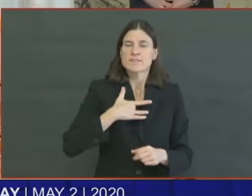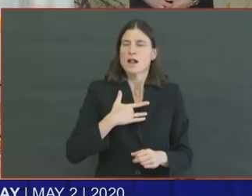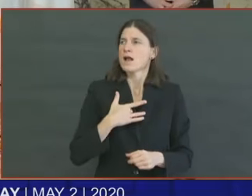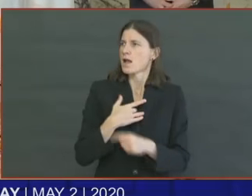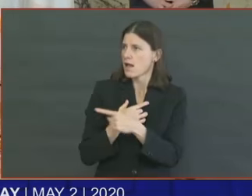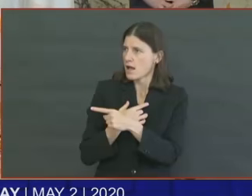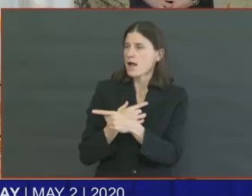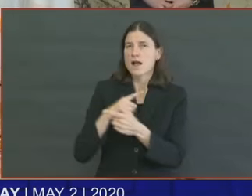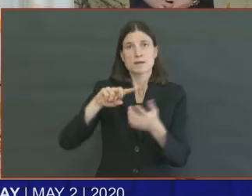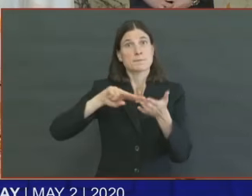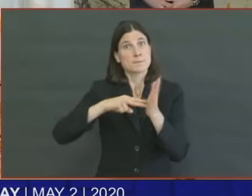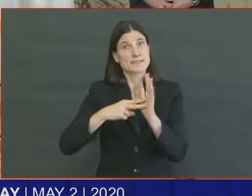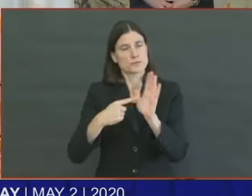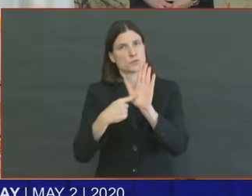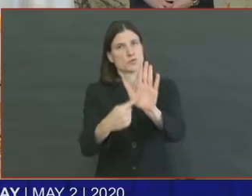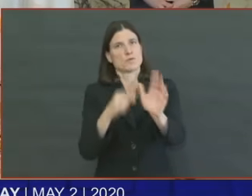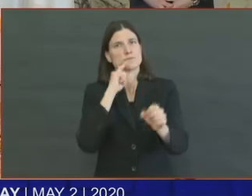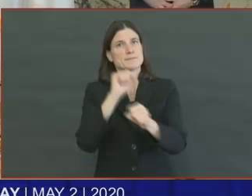2-week lag.